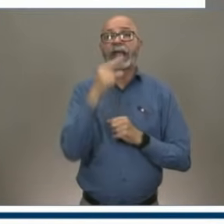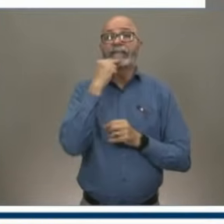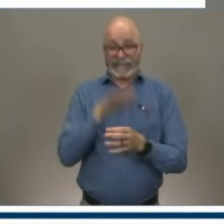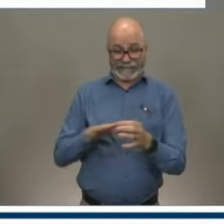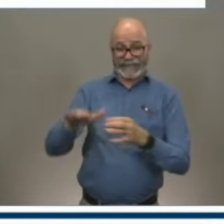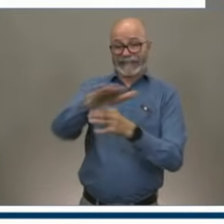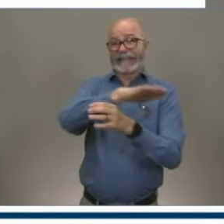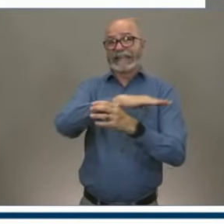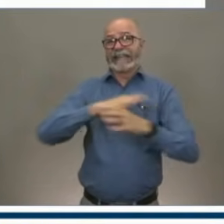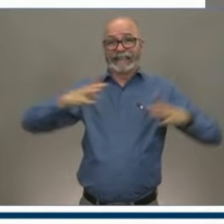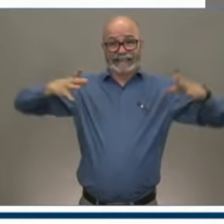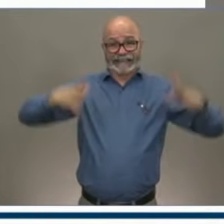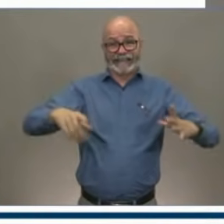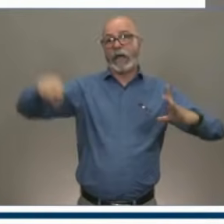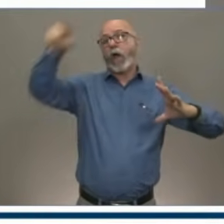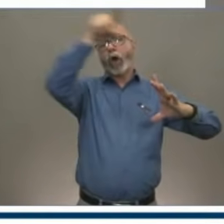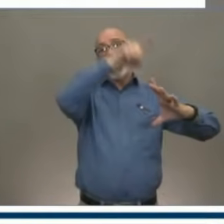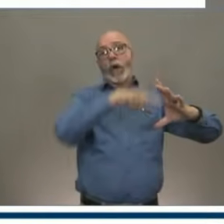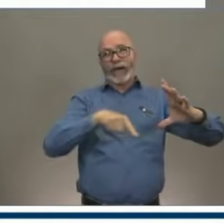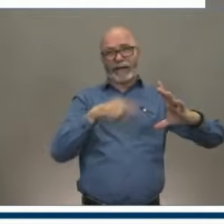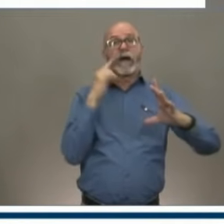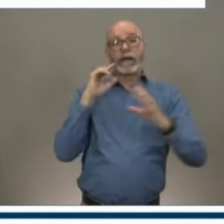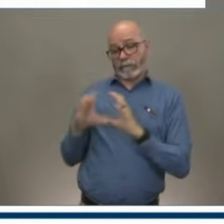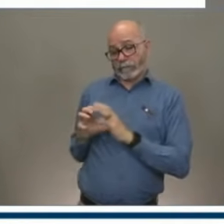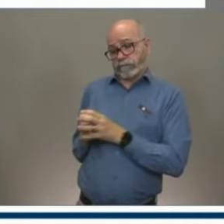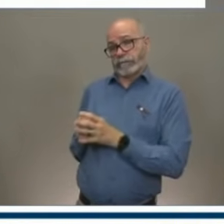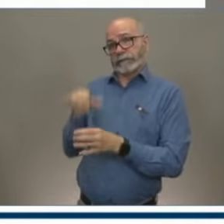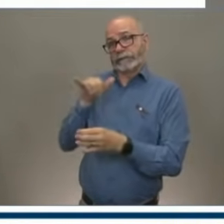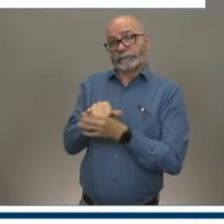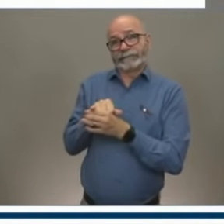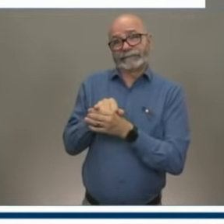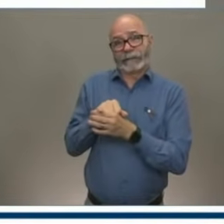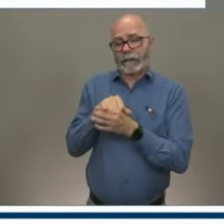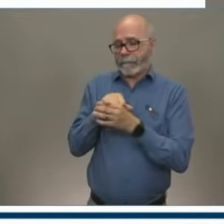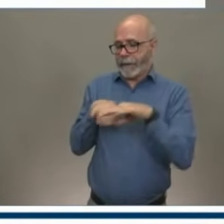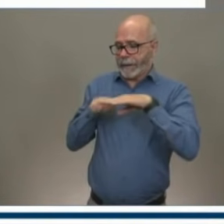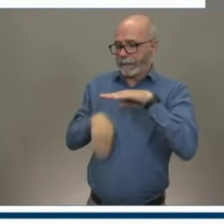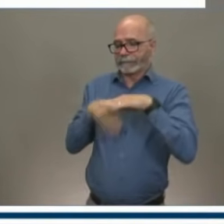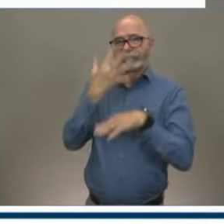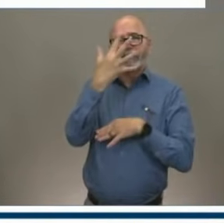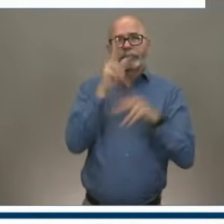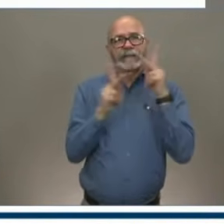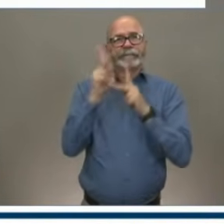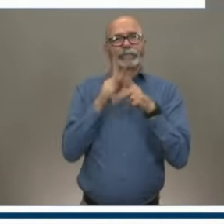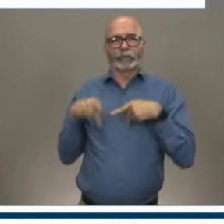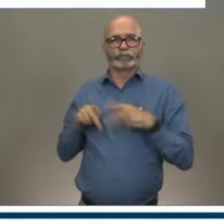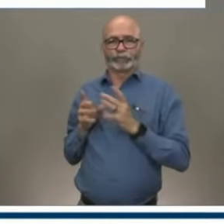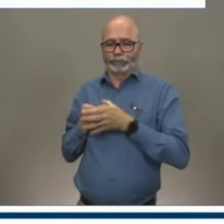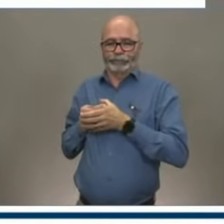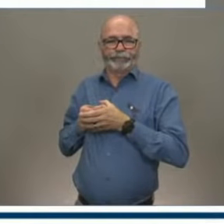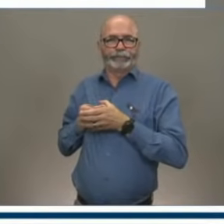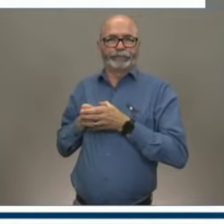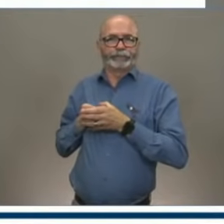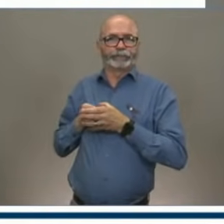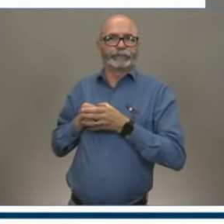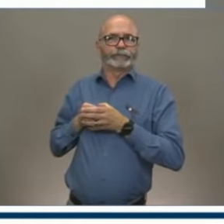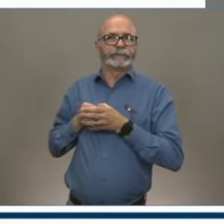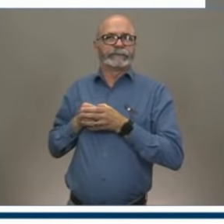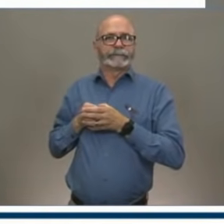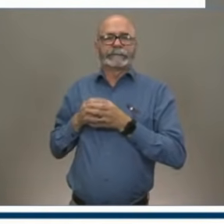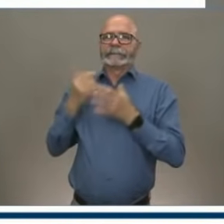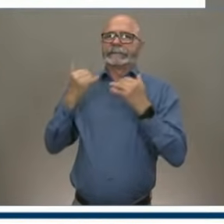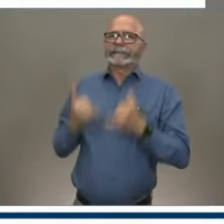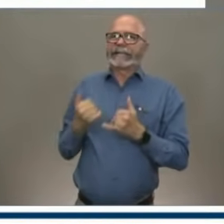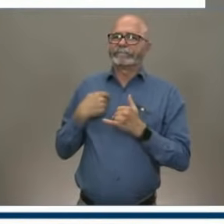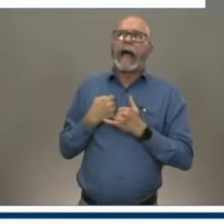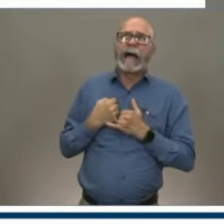limits of no more than 5 outside the home. We are still reporting double-digit cases, and we have